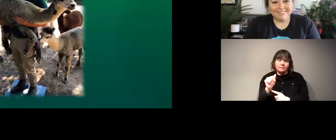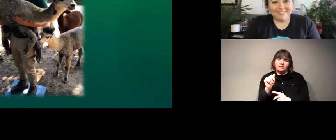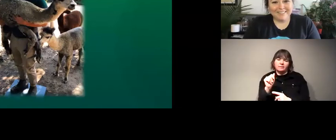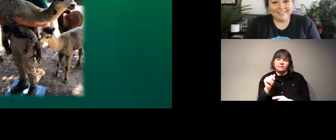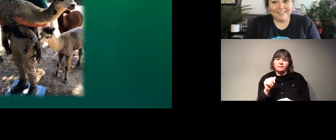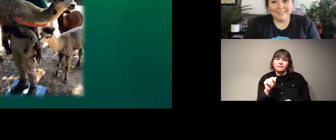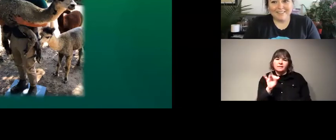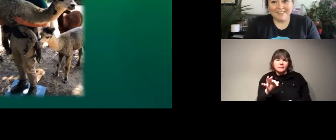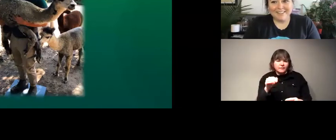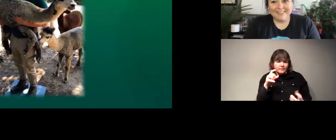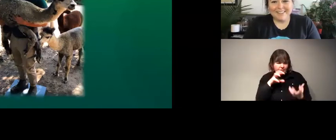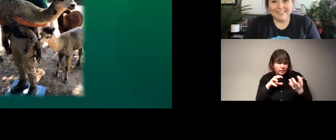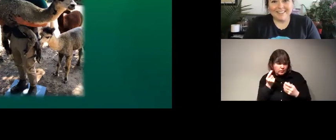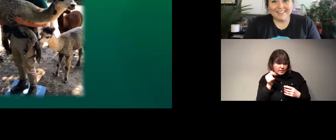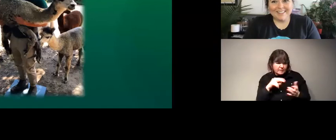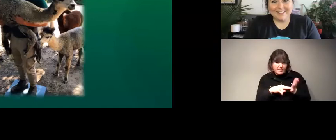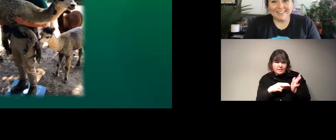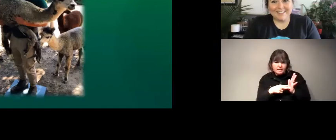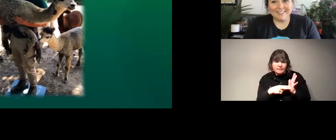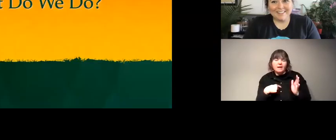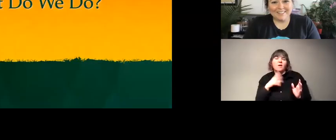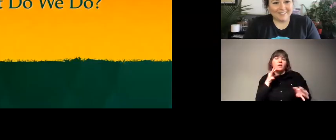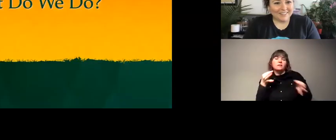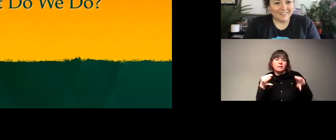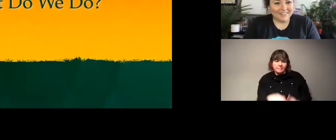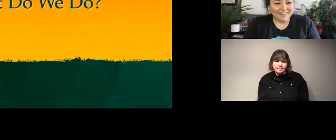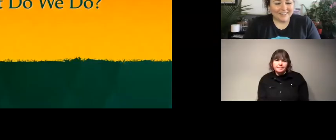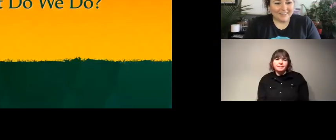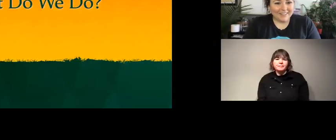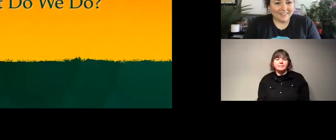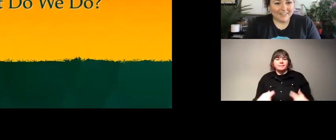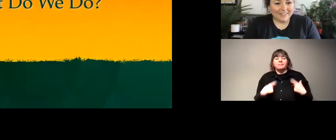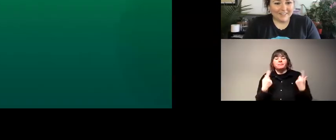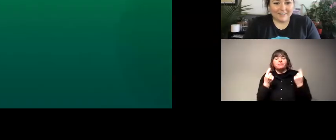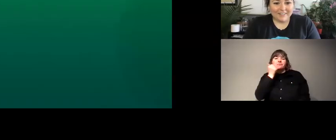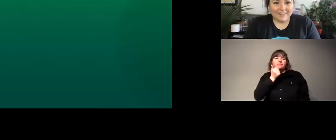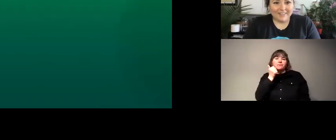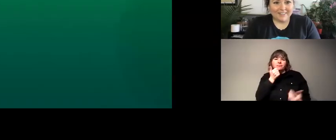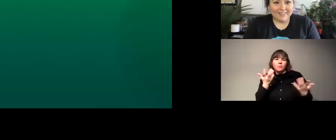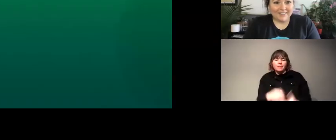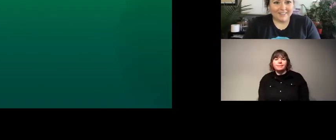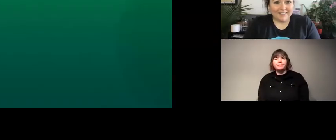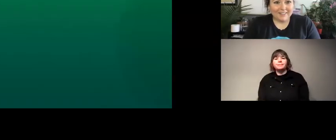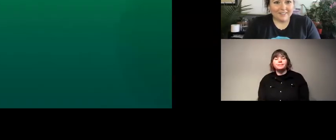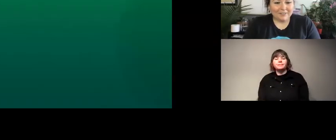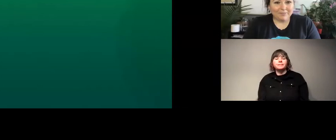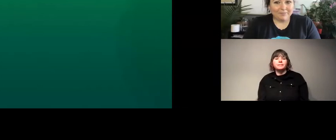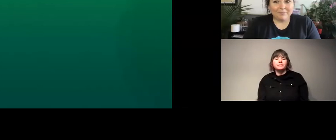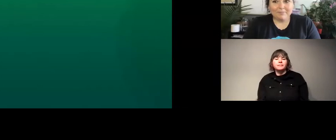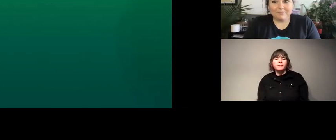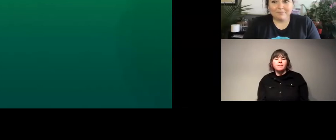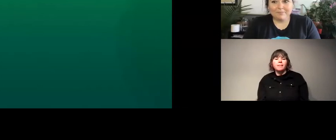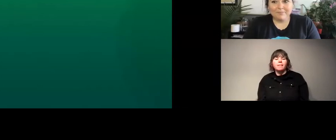an alpaca is, I explain it. But what do we do on the day-to-day? So when